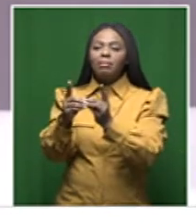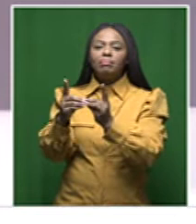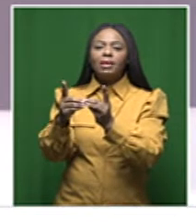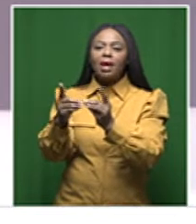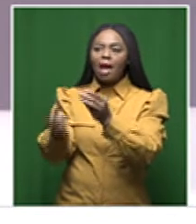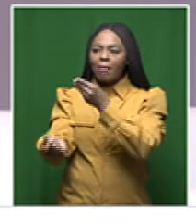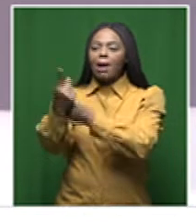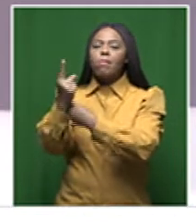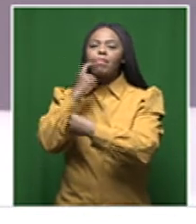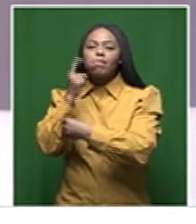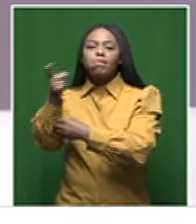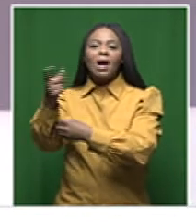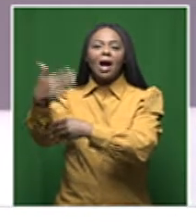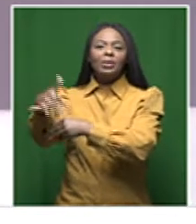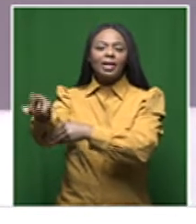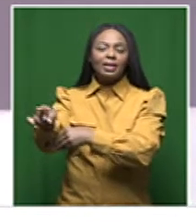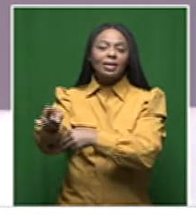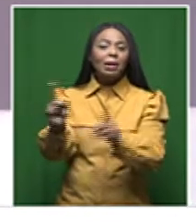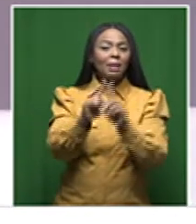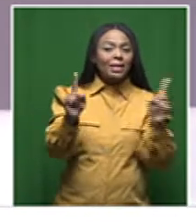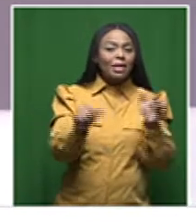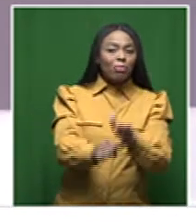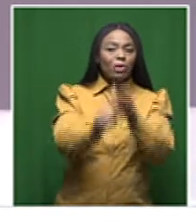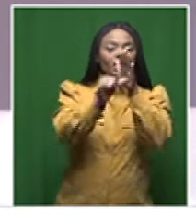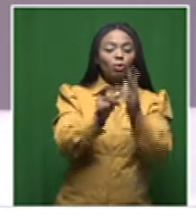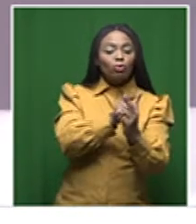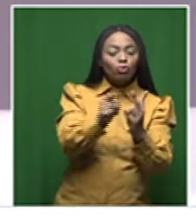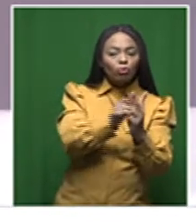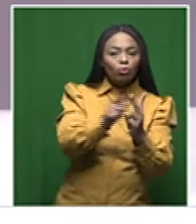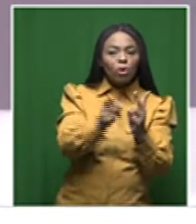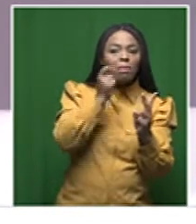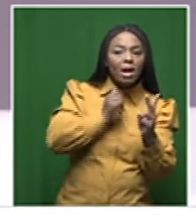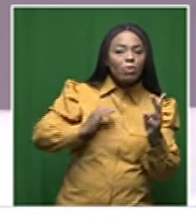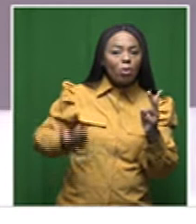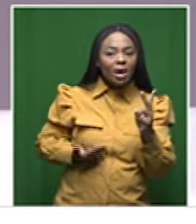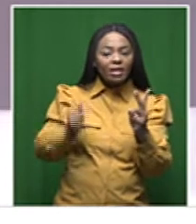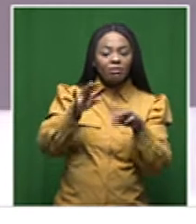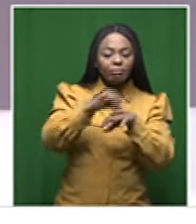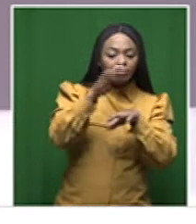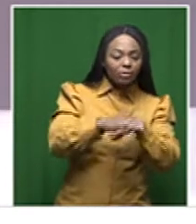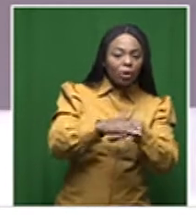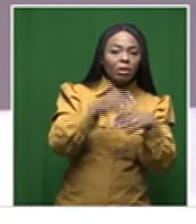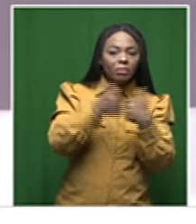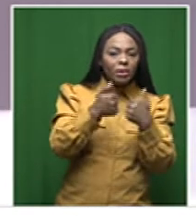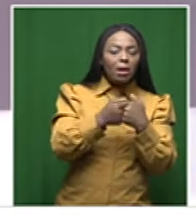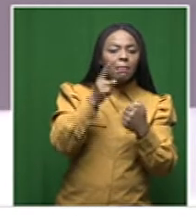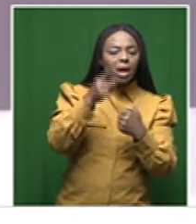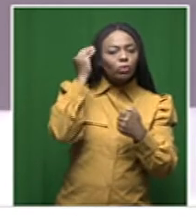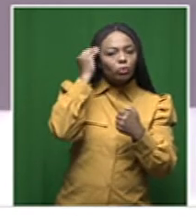both the couple, the man and the woman, to get checked so that doctors can help deal